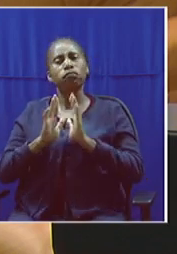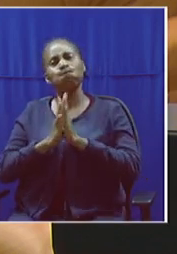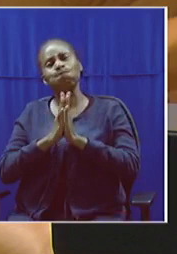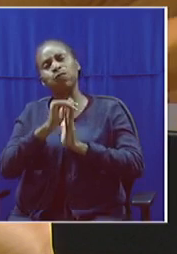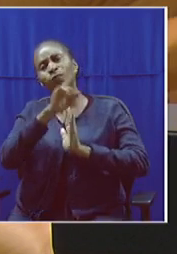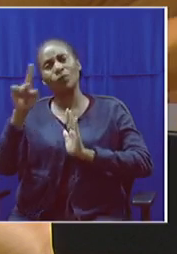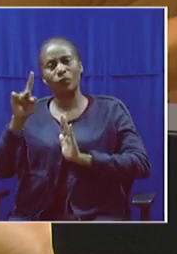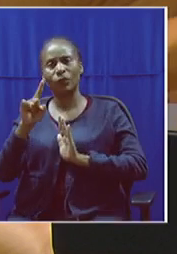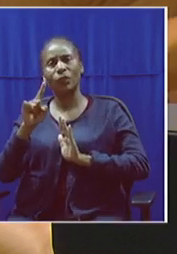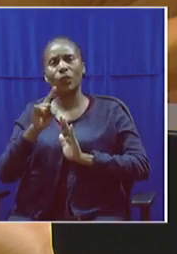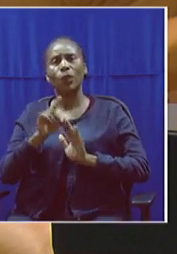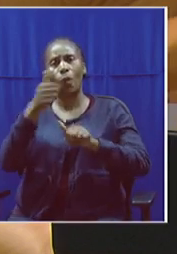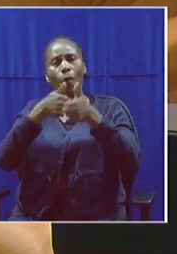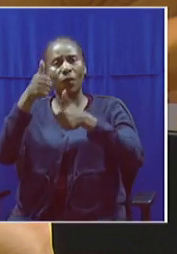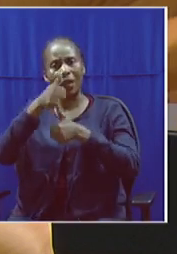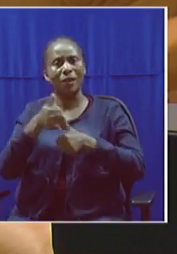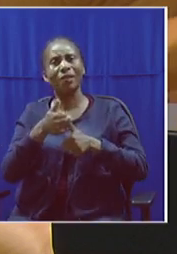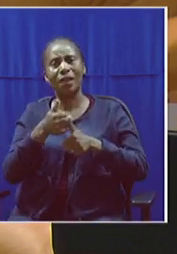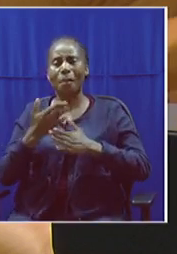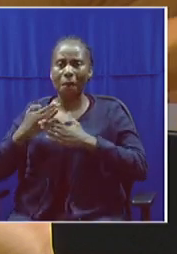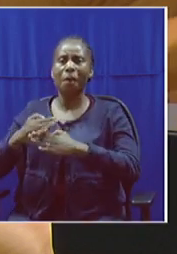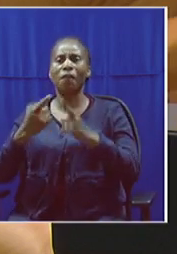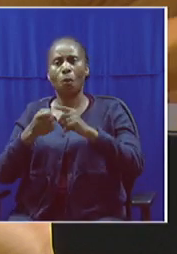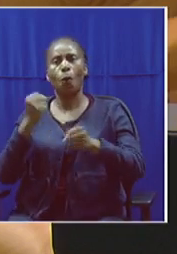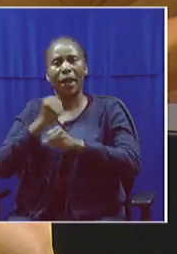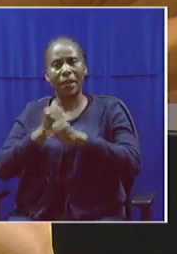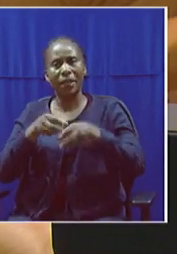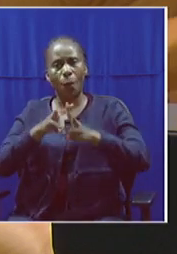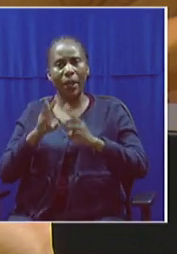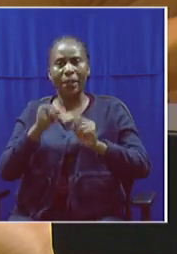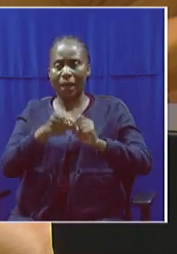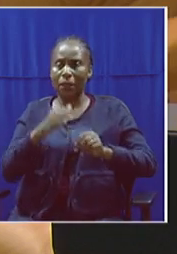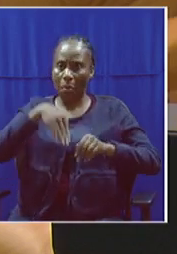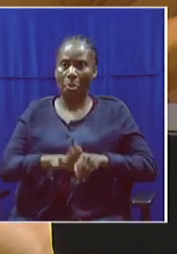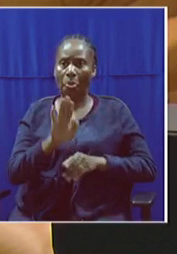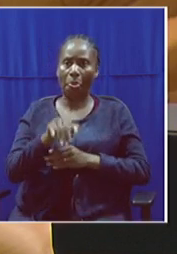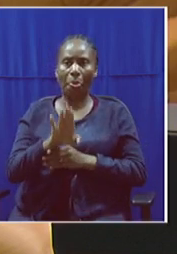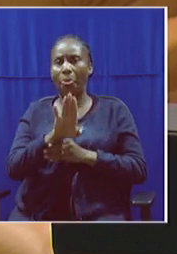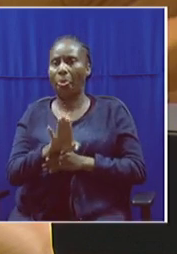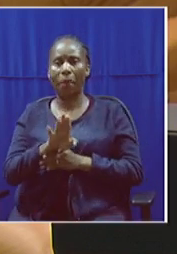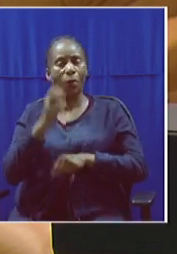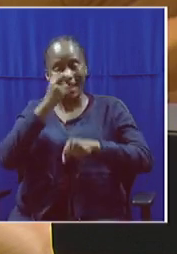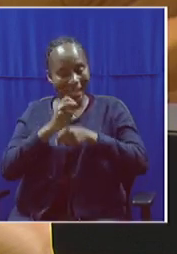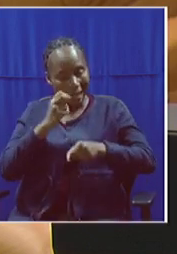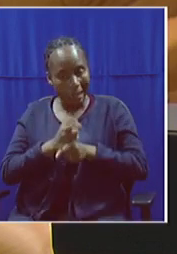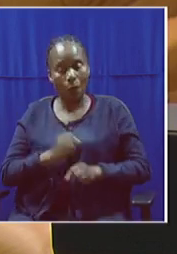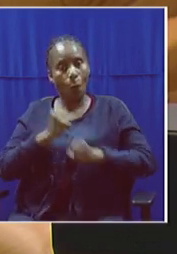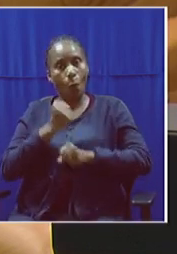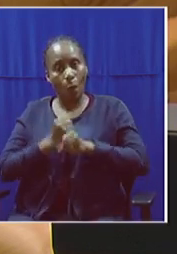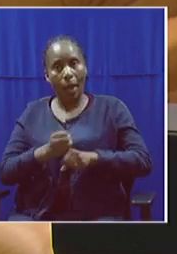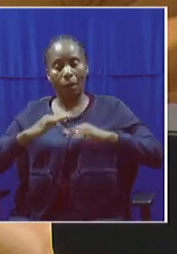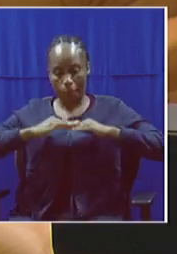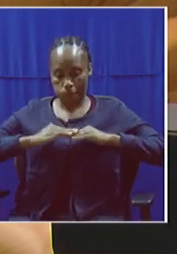from operating in a manner that is inconsistence inconsistent with the aspirations of the